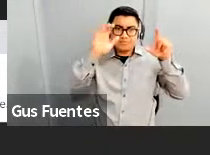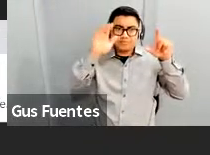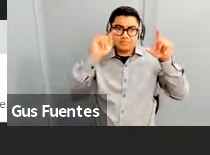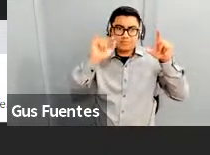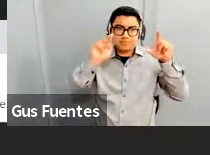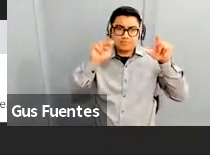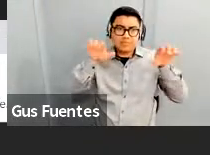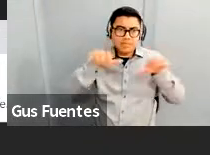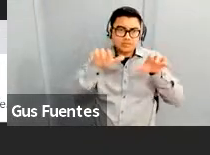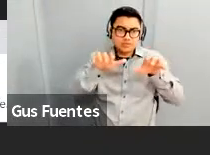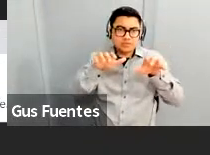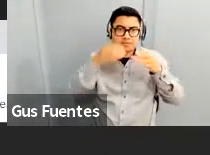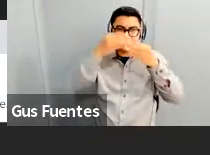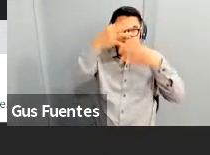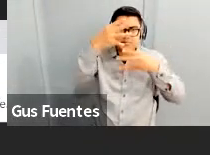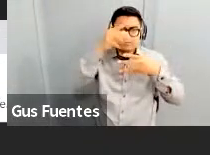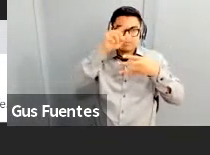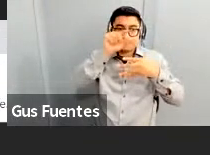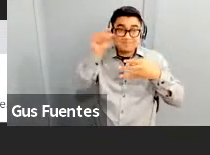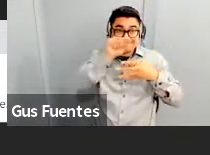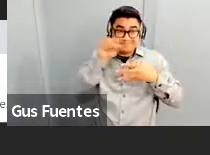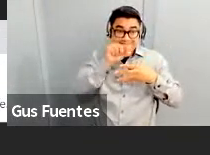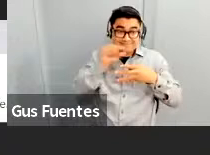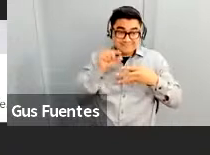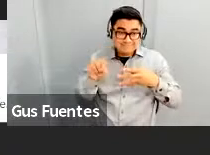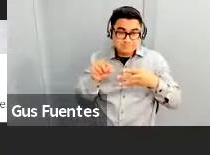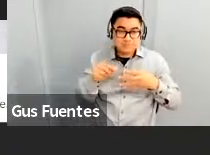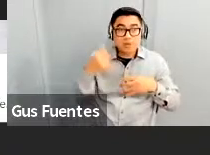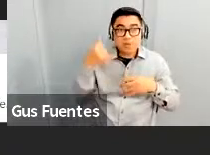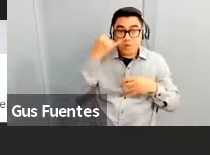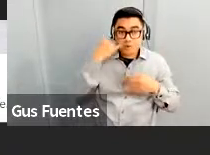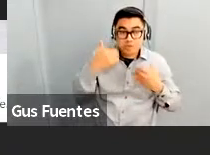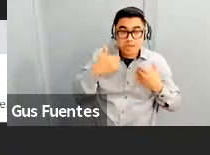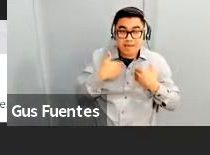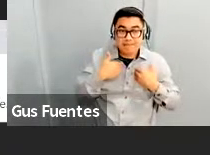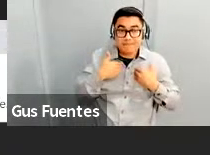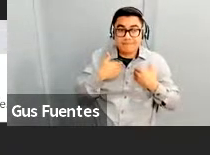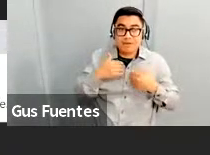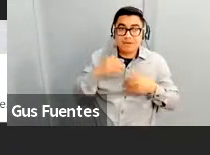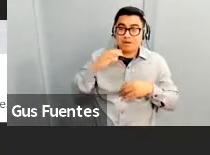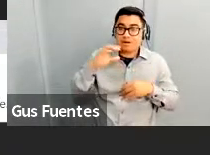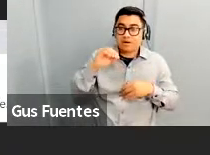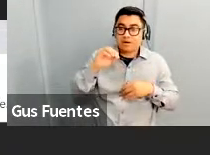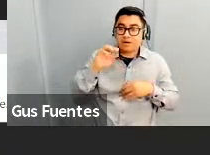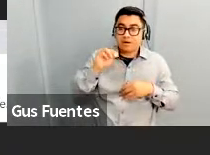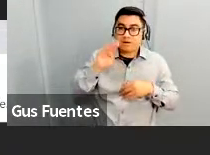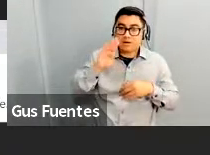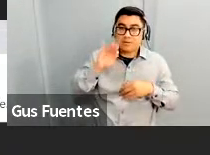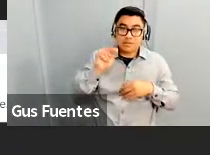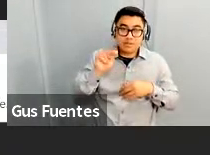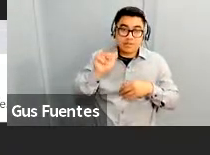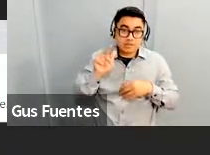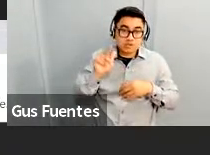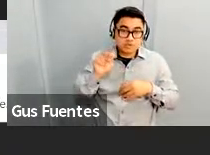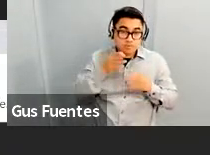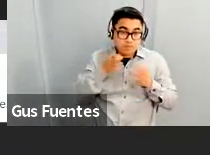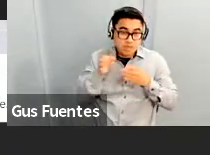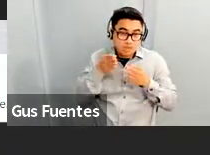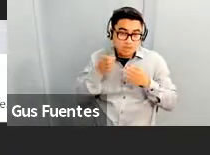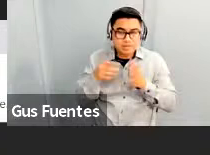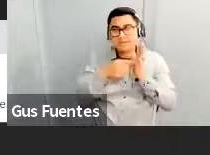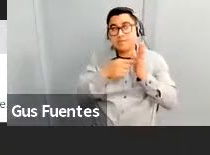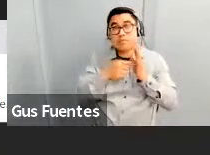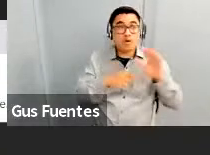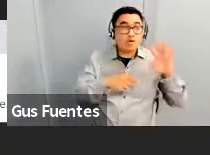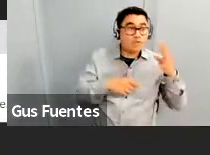time when we have an elementary school combination class. So if we have 4th and 5th graders together in the same classroom, we